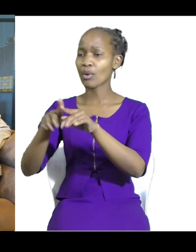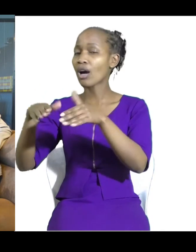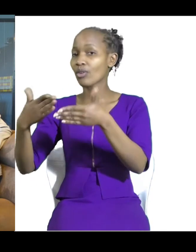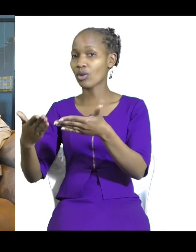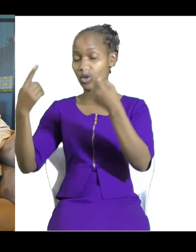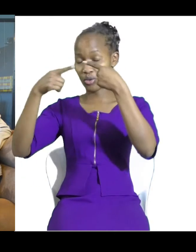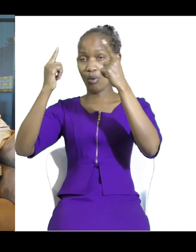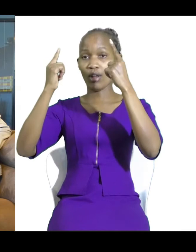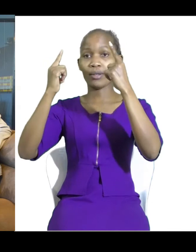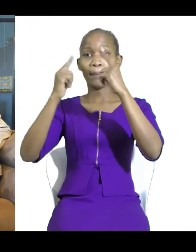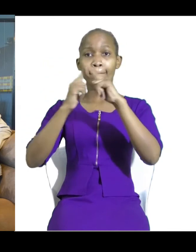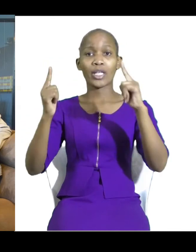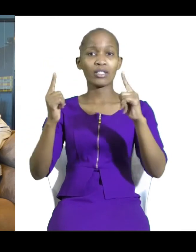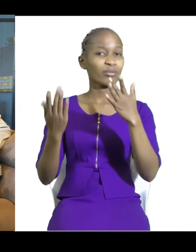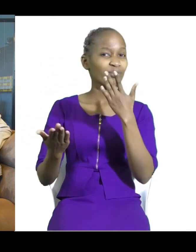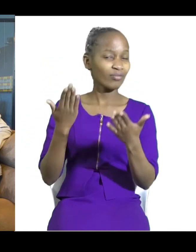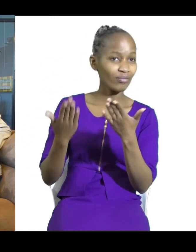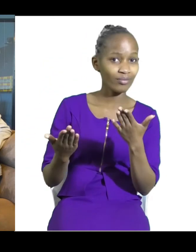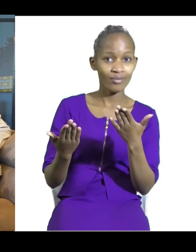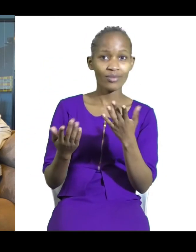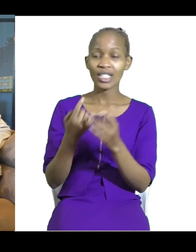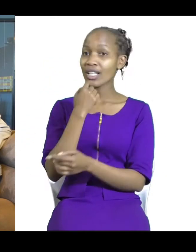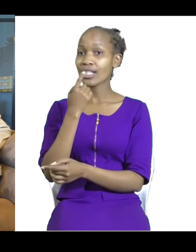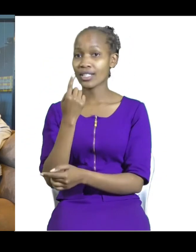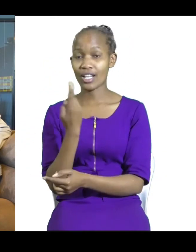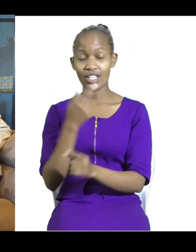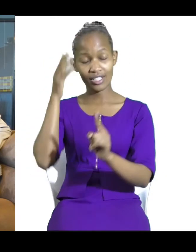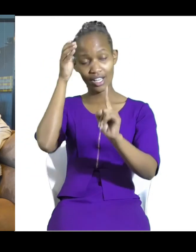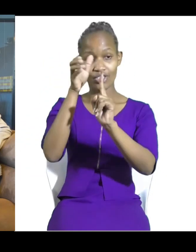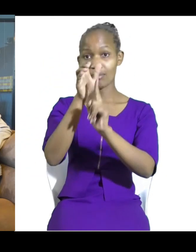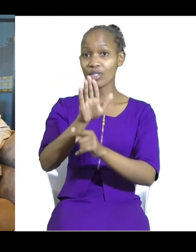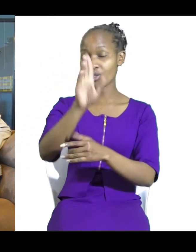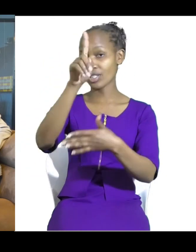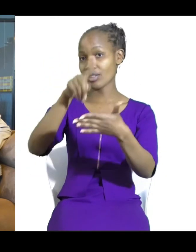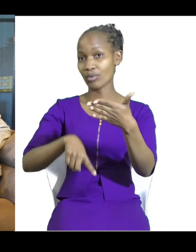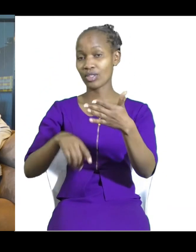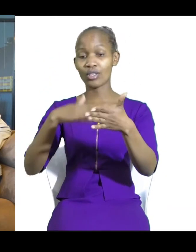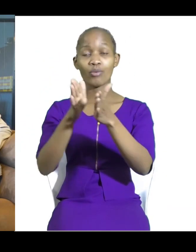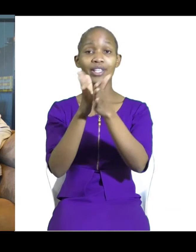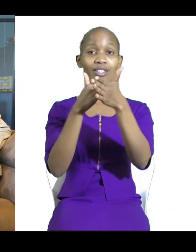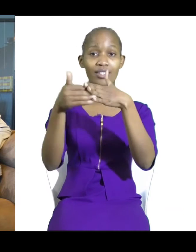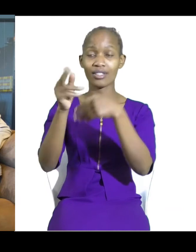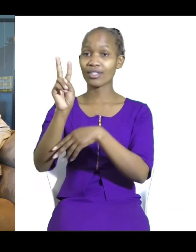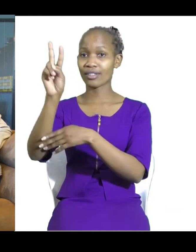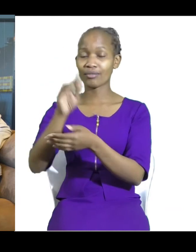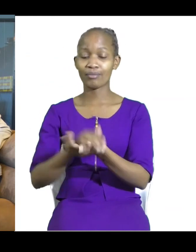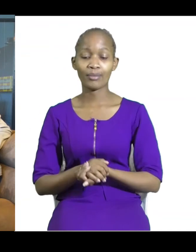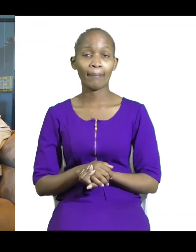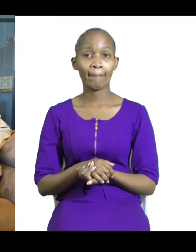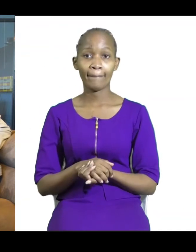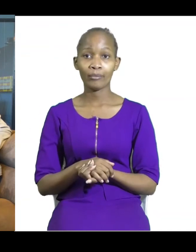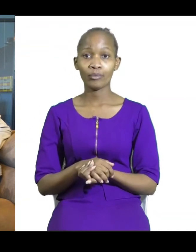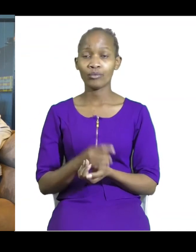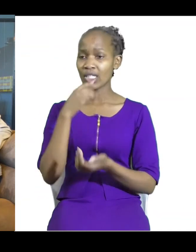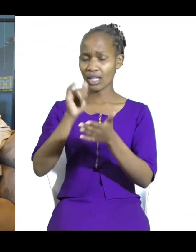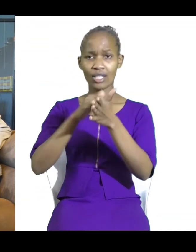how you navigated them. Yes. But just basically profile some of your accomplishments with Science TV over the years, or what you consider accomplishments. Yes,